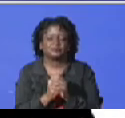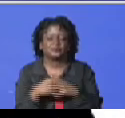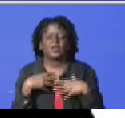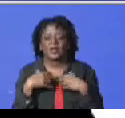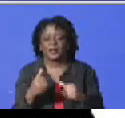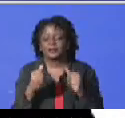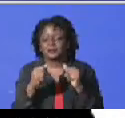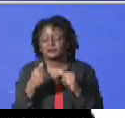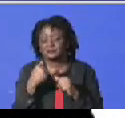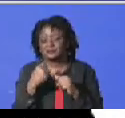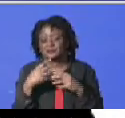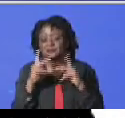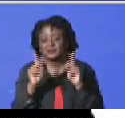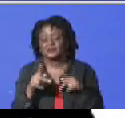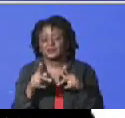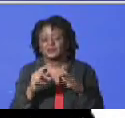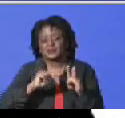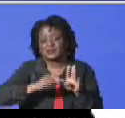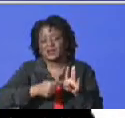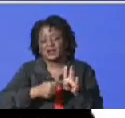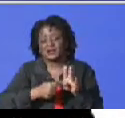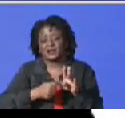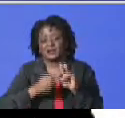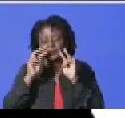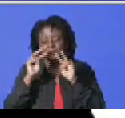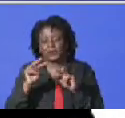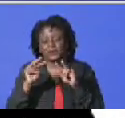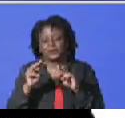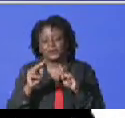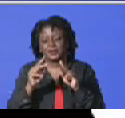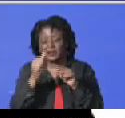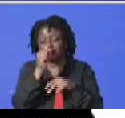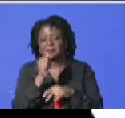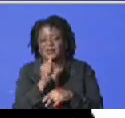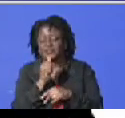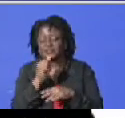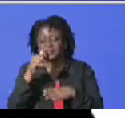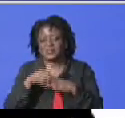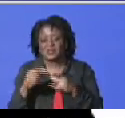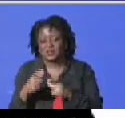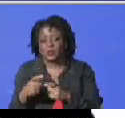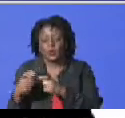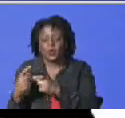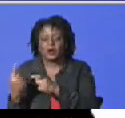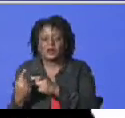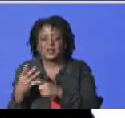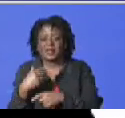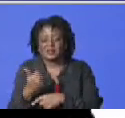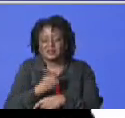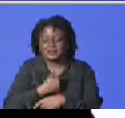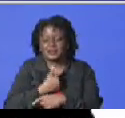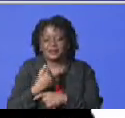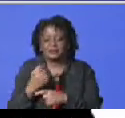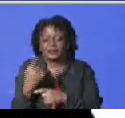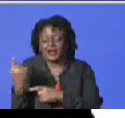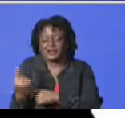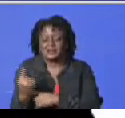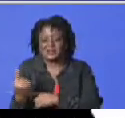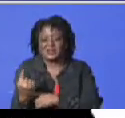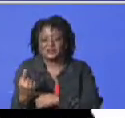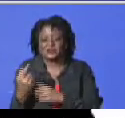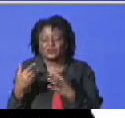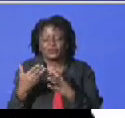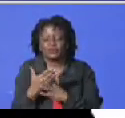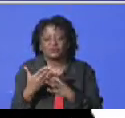Local health officials began monitoring patients in quarantine and self-isolation through the Hubcat app on Monday. Physician